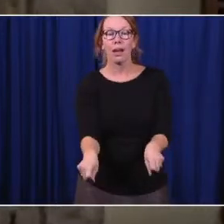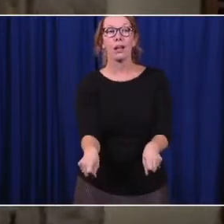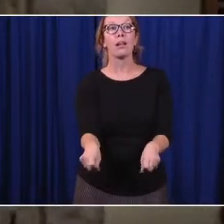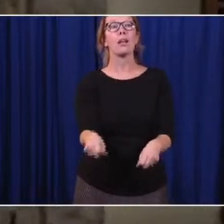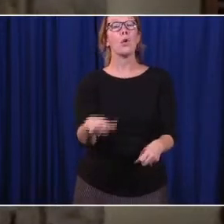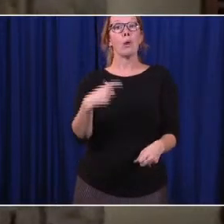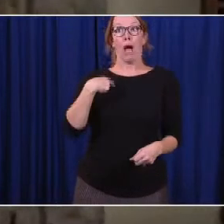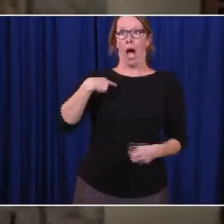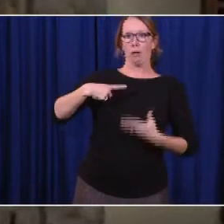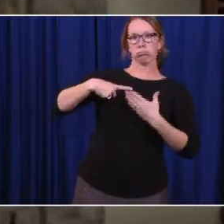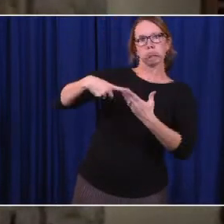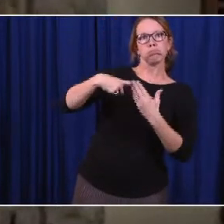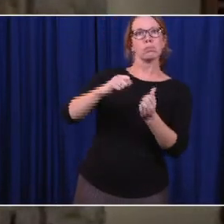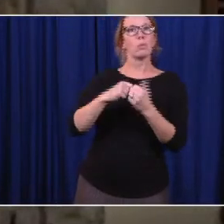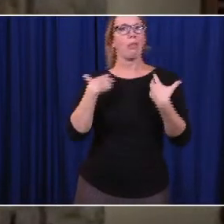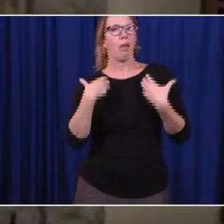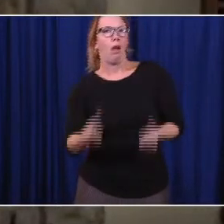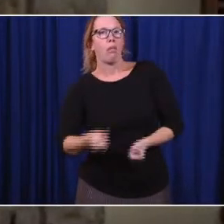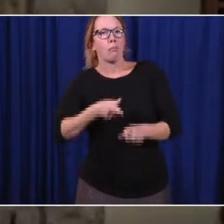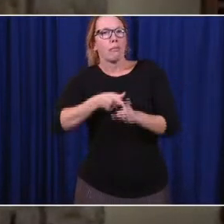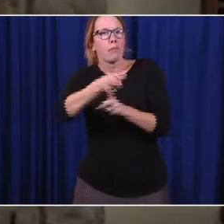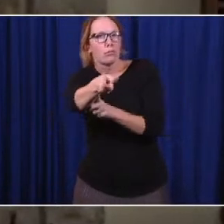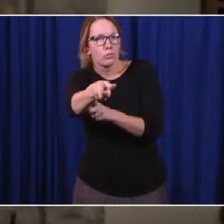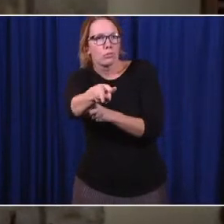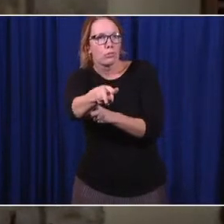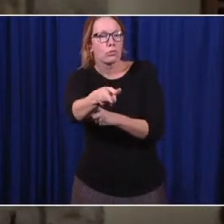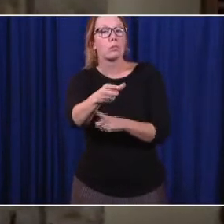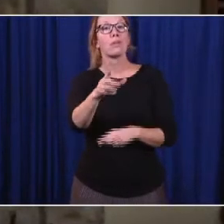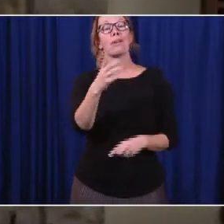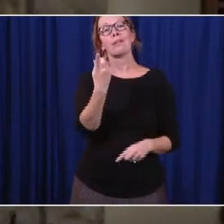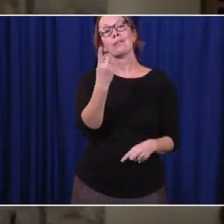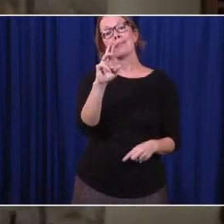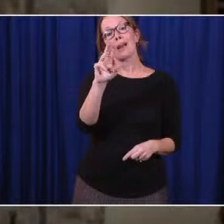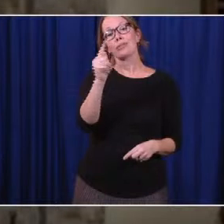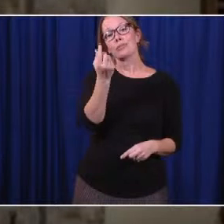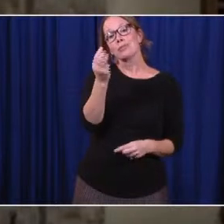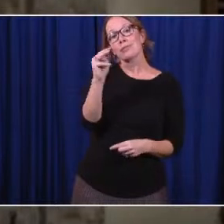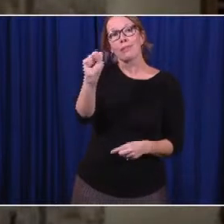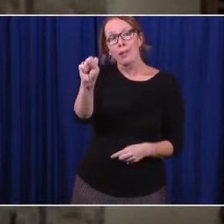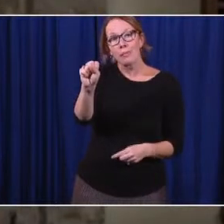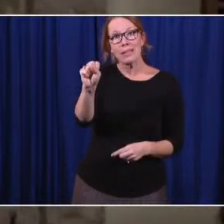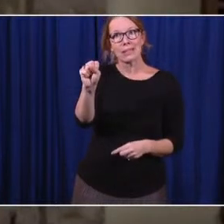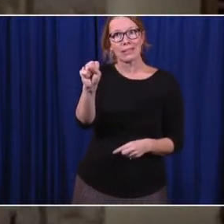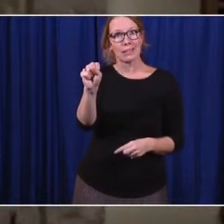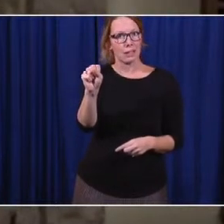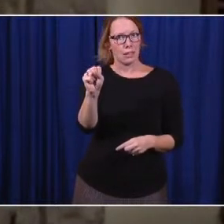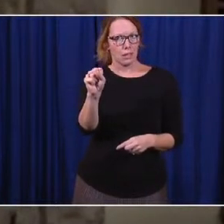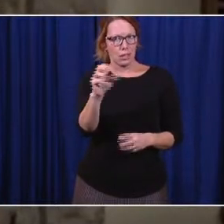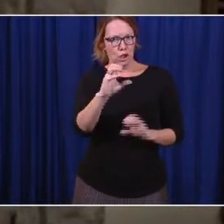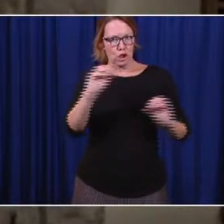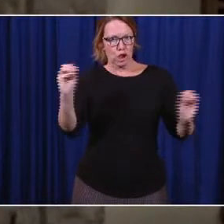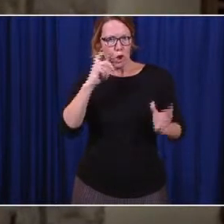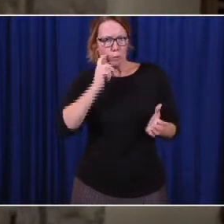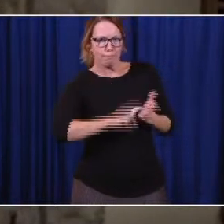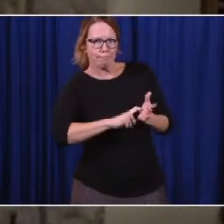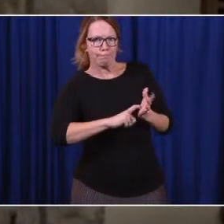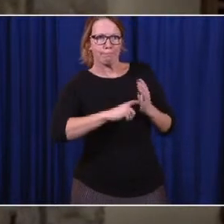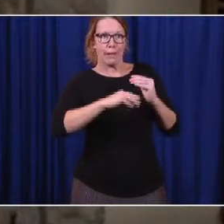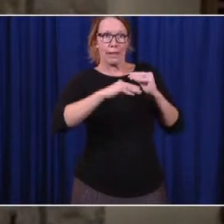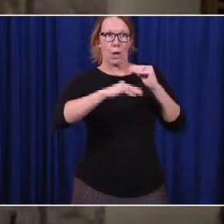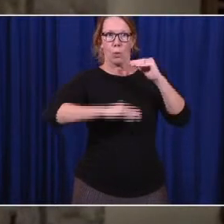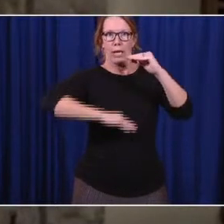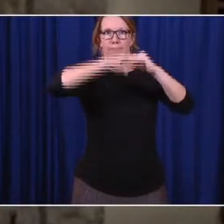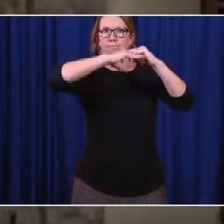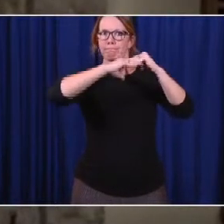health professionals, as Dr. Thomas said, there's no indication we plateaued out yet.